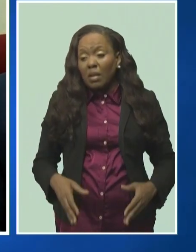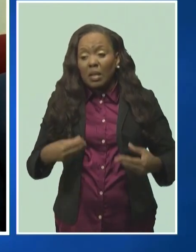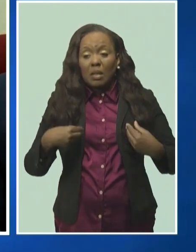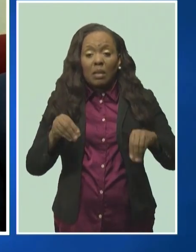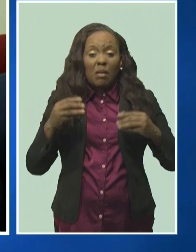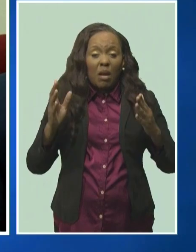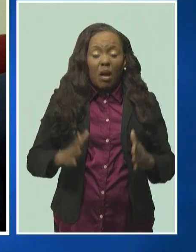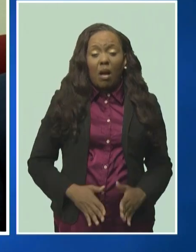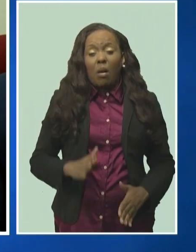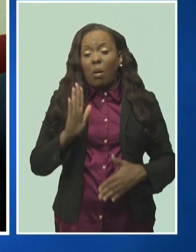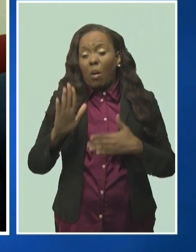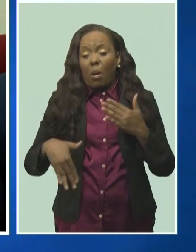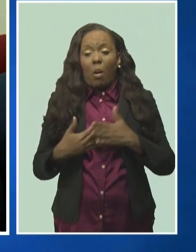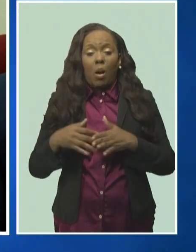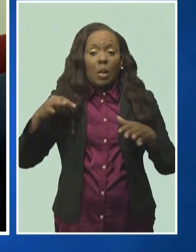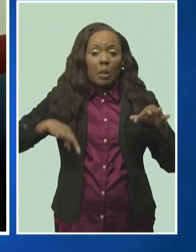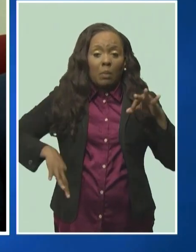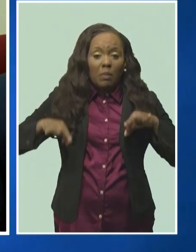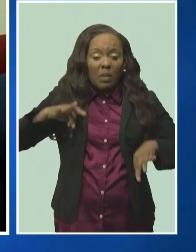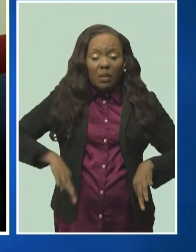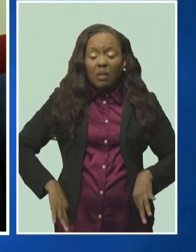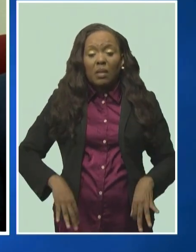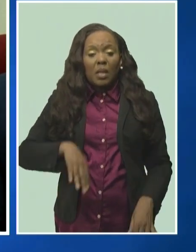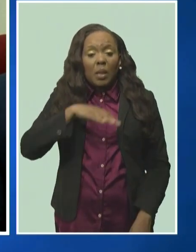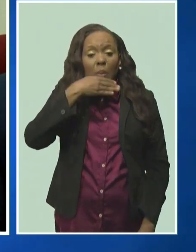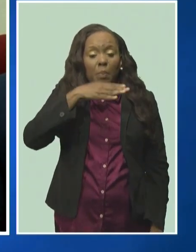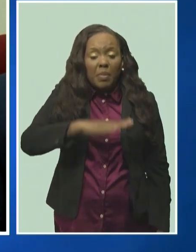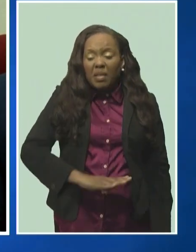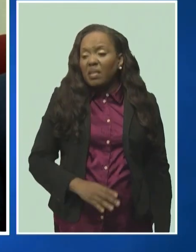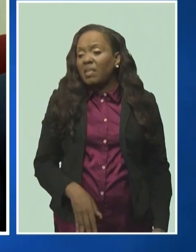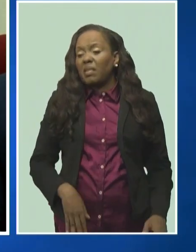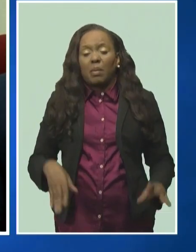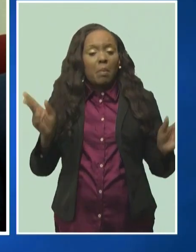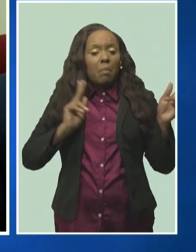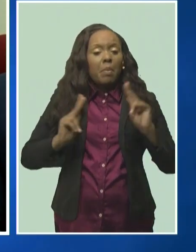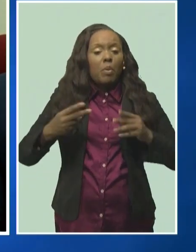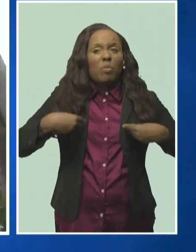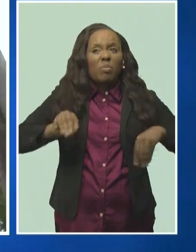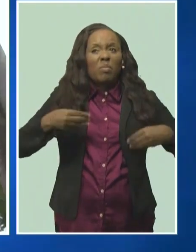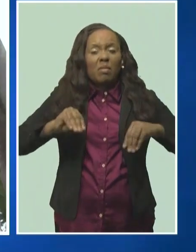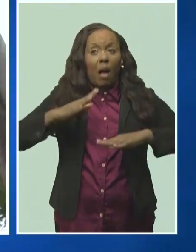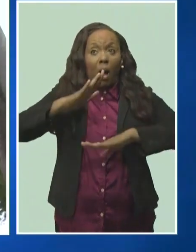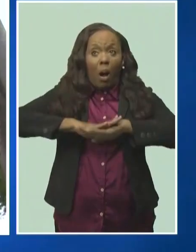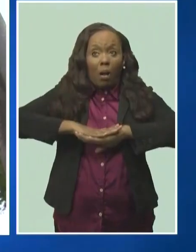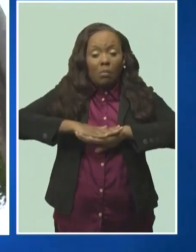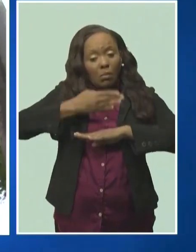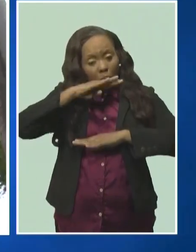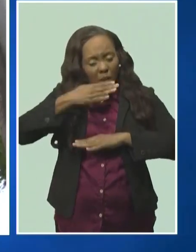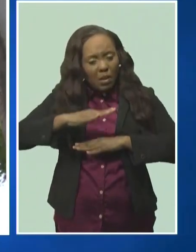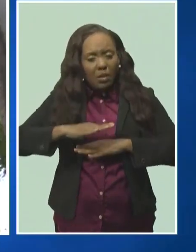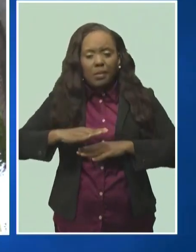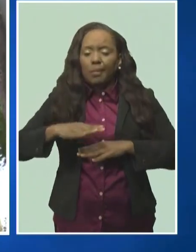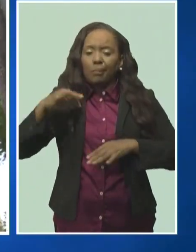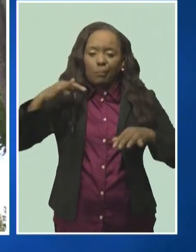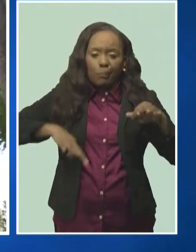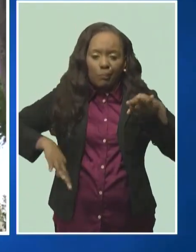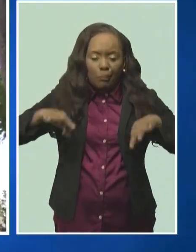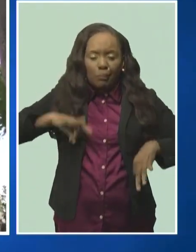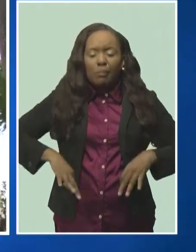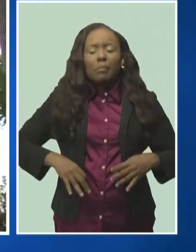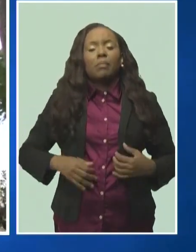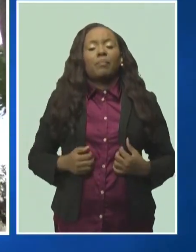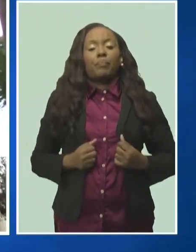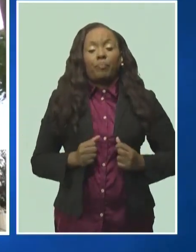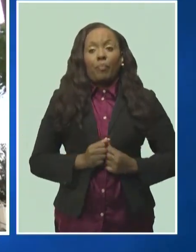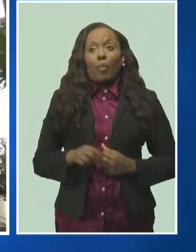as Carlisle Bay Beach are buzz, with all the operators and establishments reporting strong sales. According to the Central Bank of Barbados,